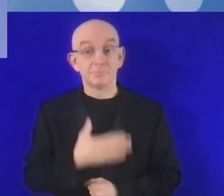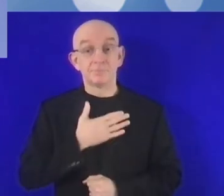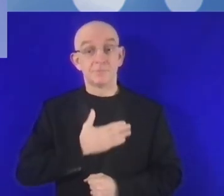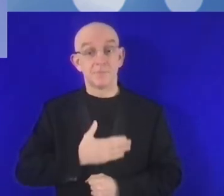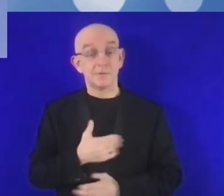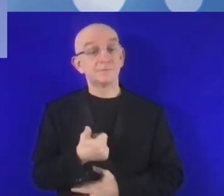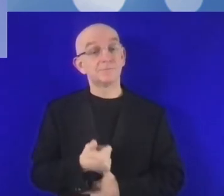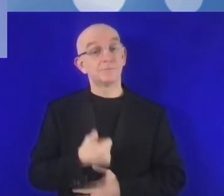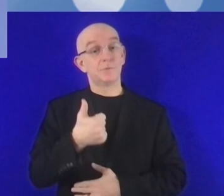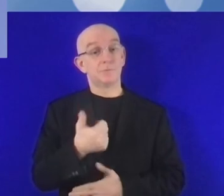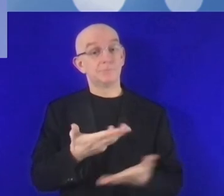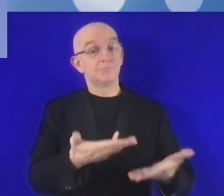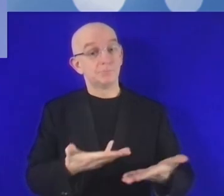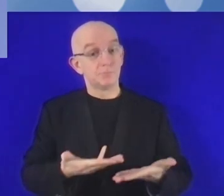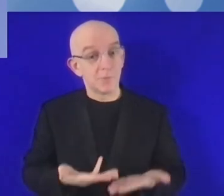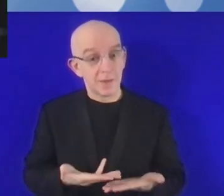Zhenmin.